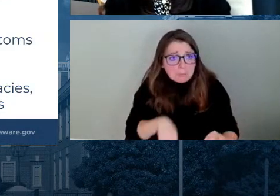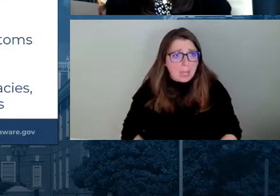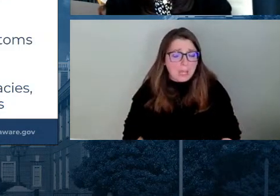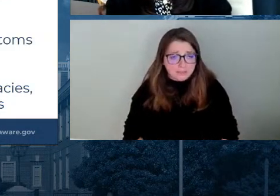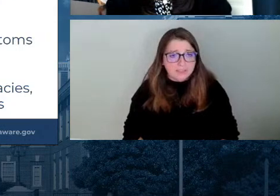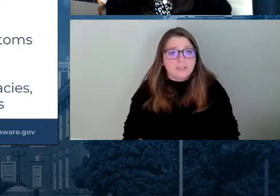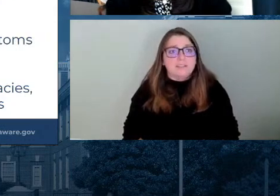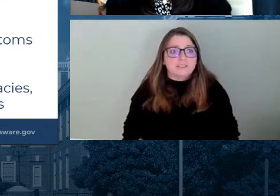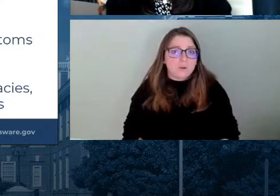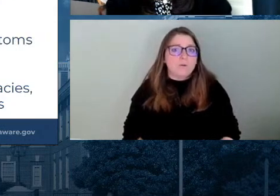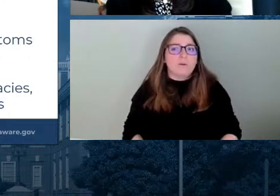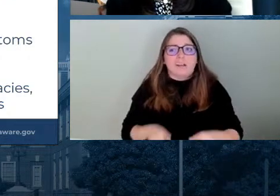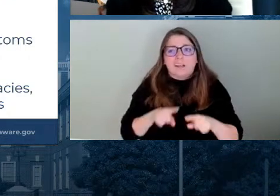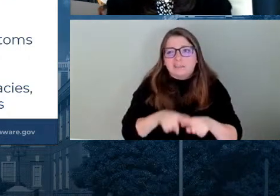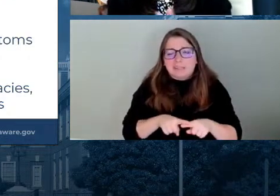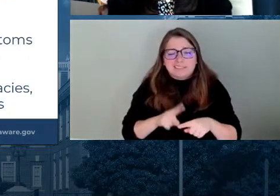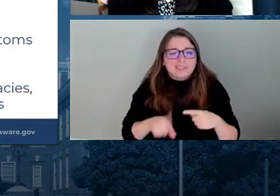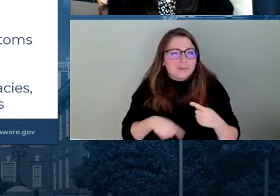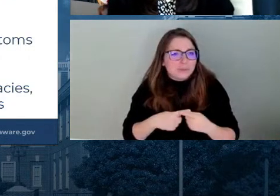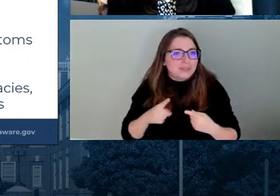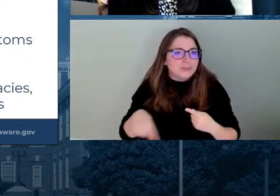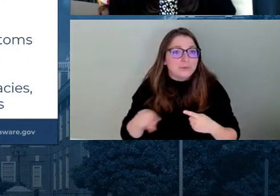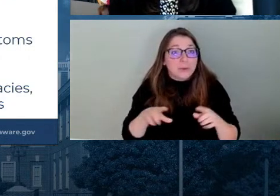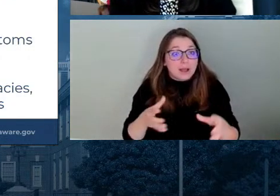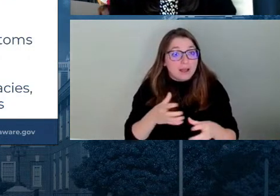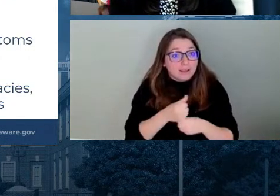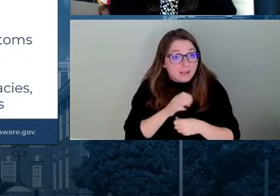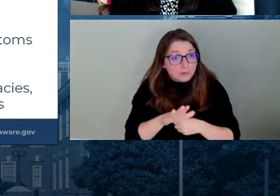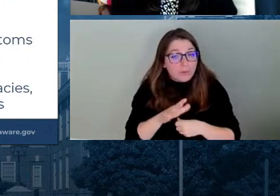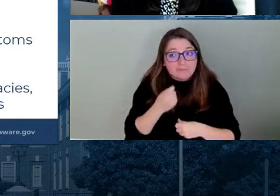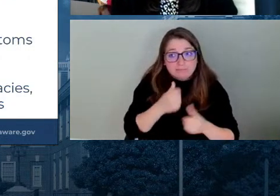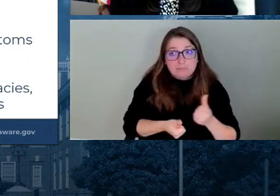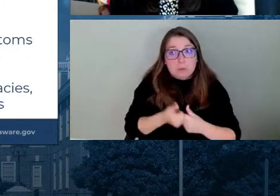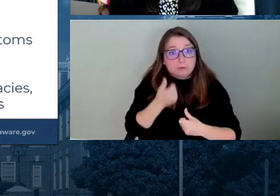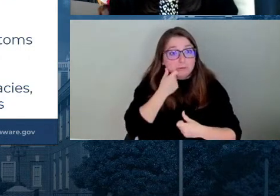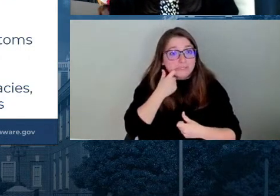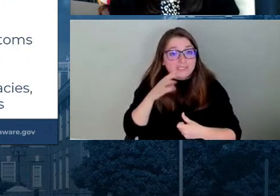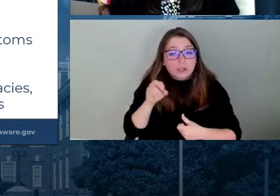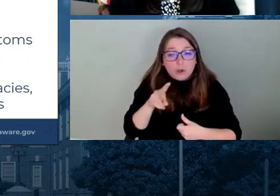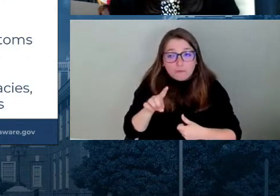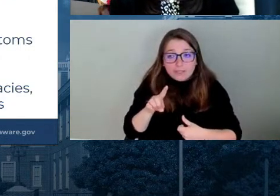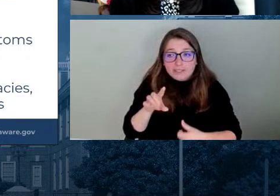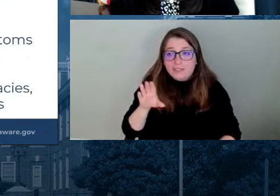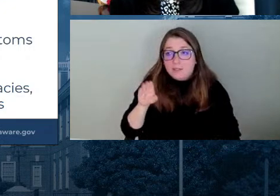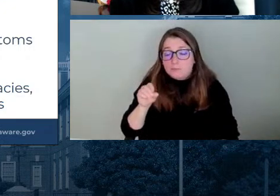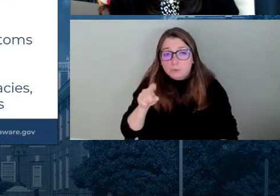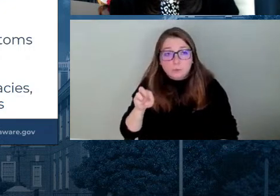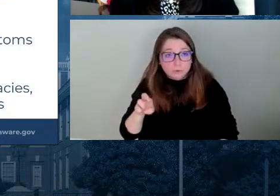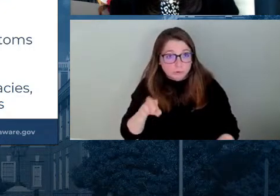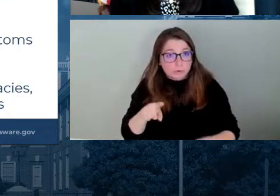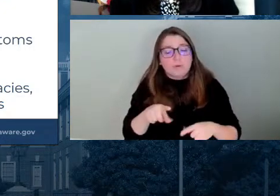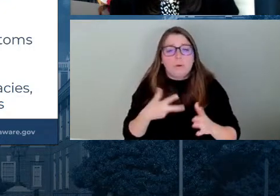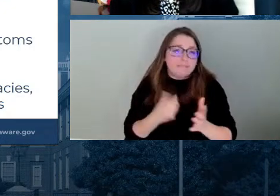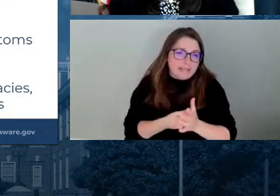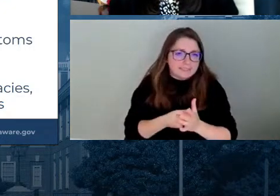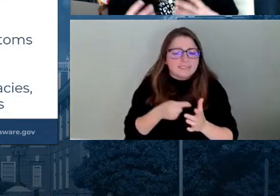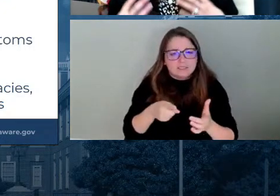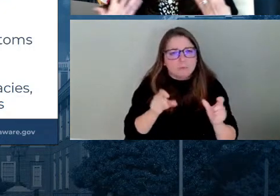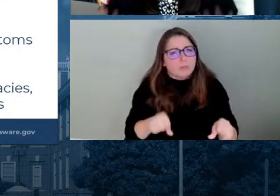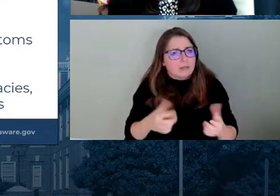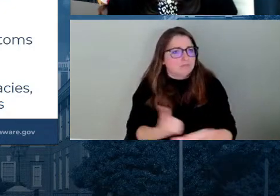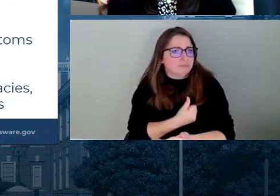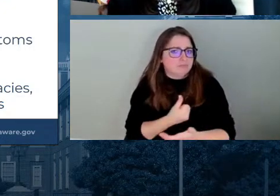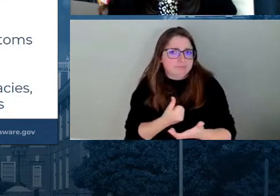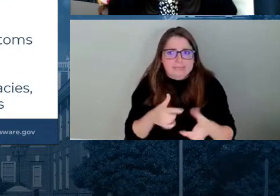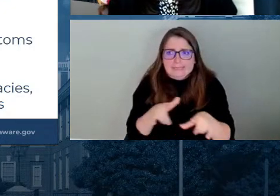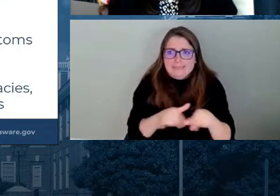COVID vaccine or COVID infection, you can get both of these vaccines together. And, we get this question a lot. And again, I think this